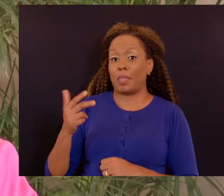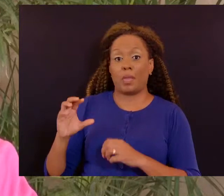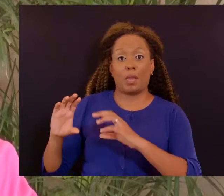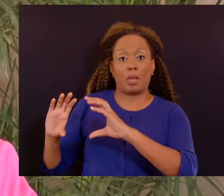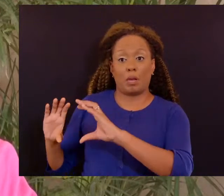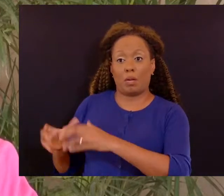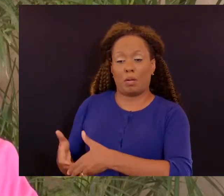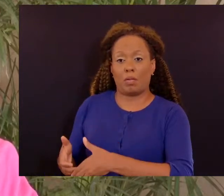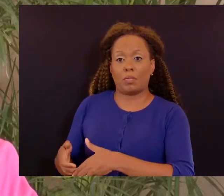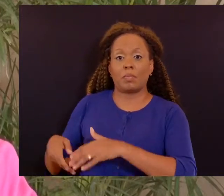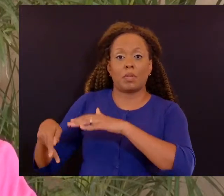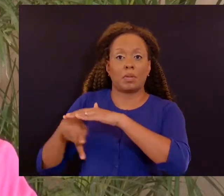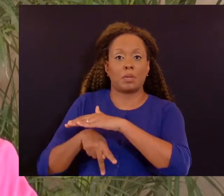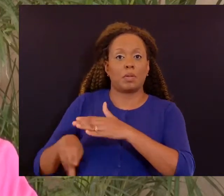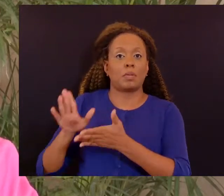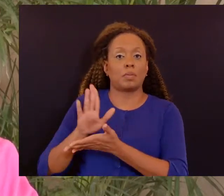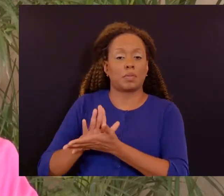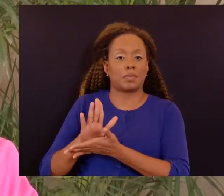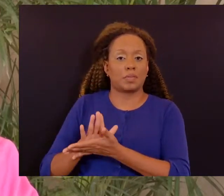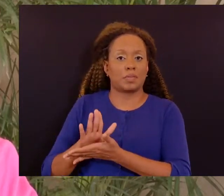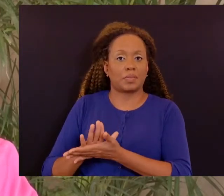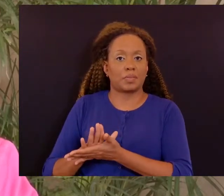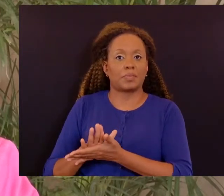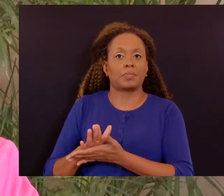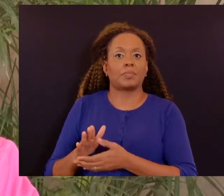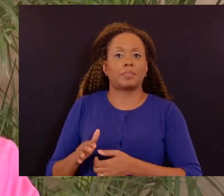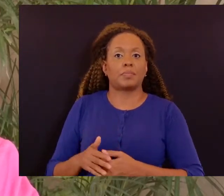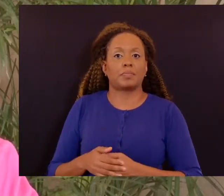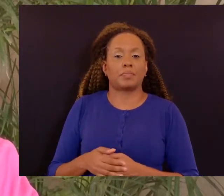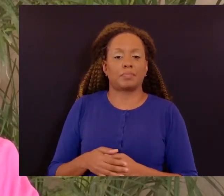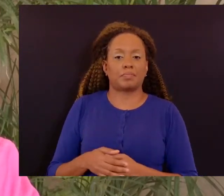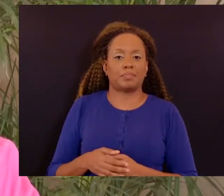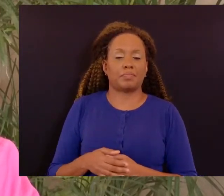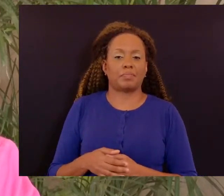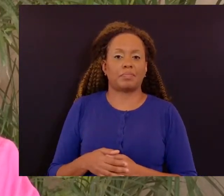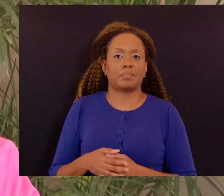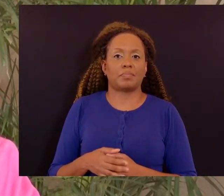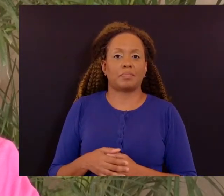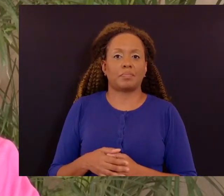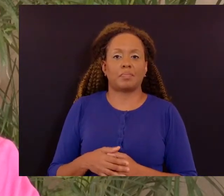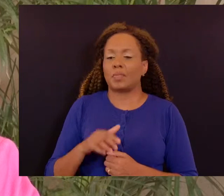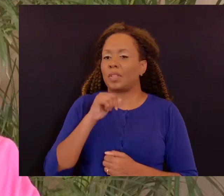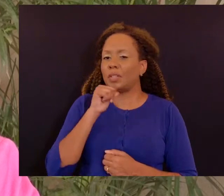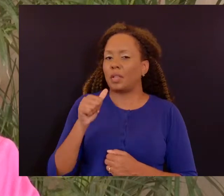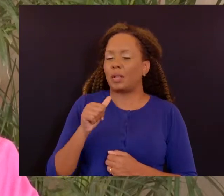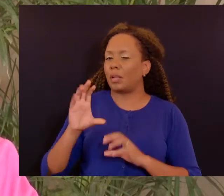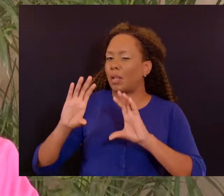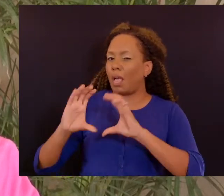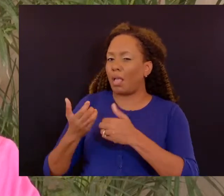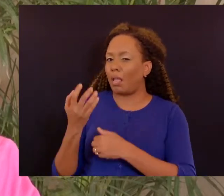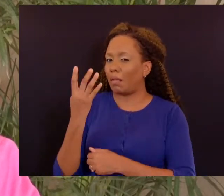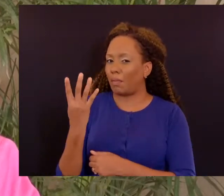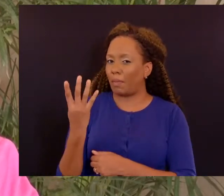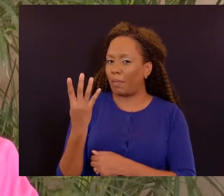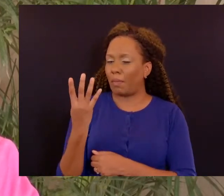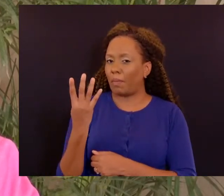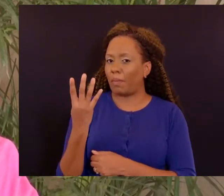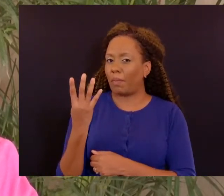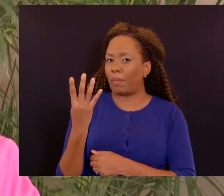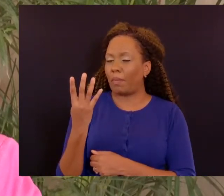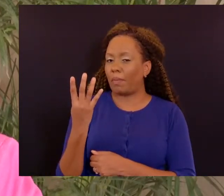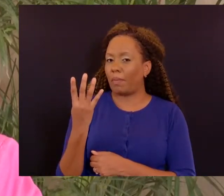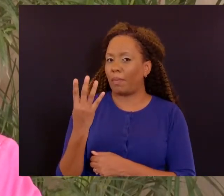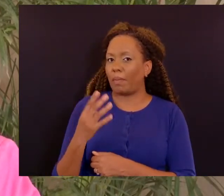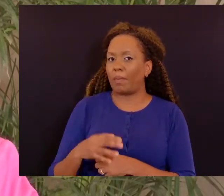in the primary school, that is the ones other than the class 4s, who would have had